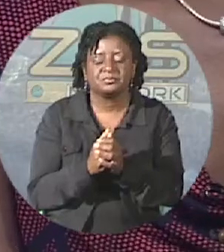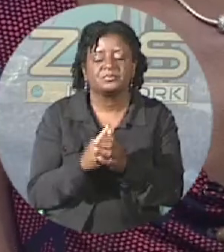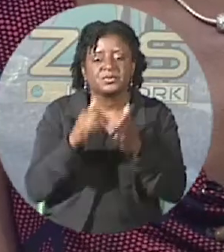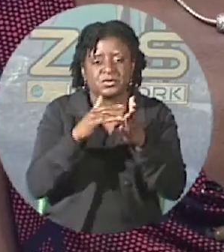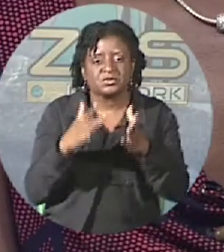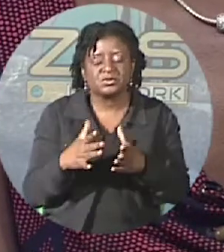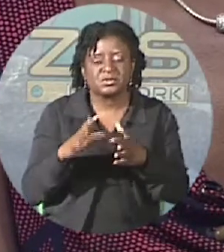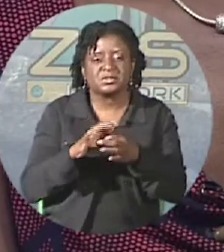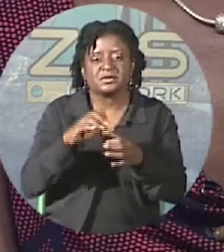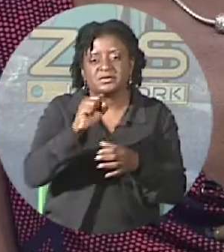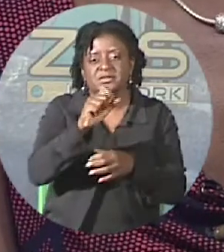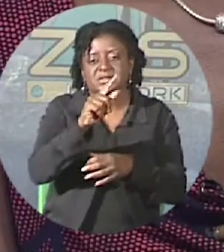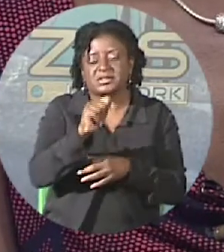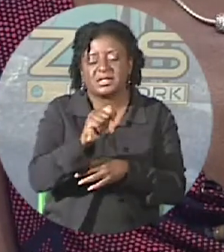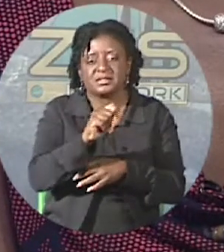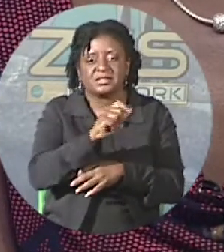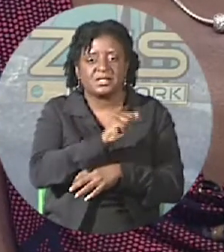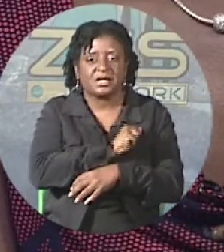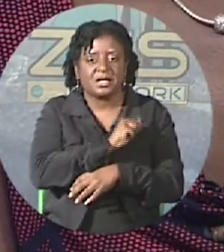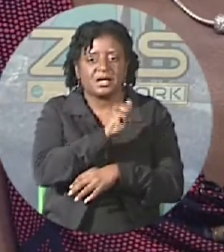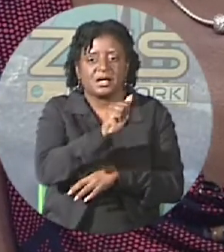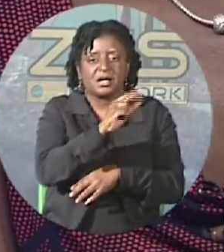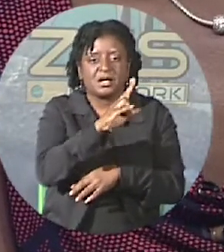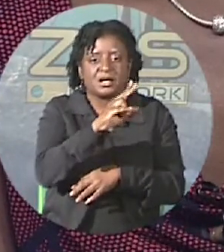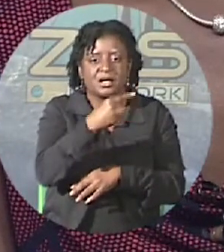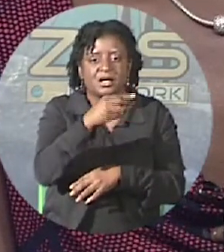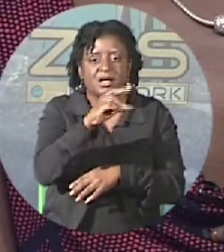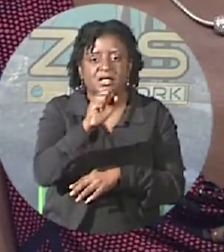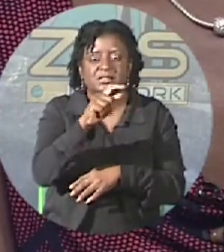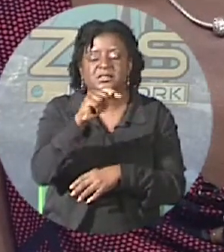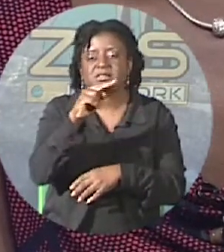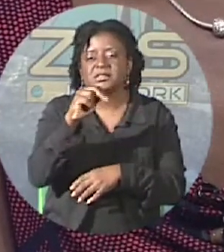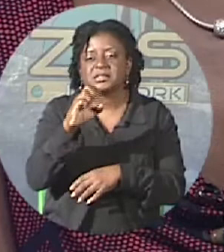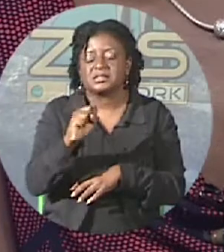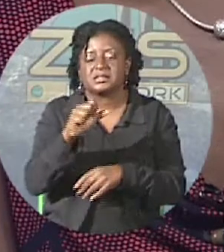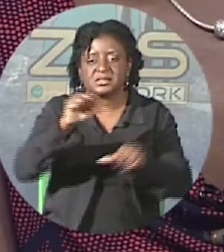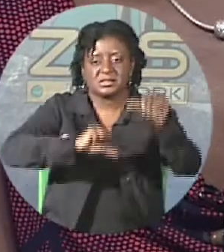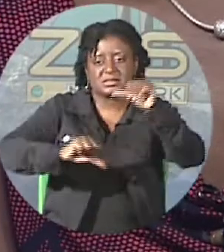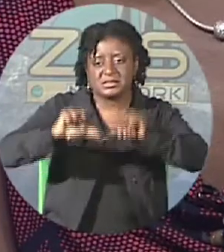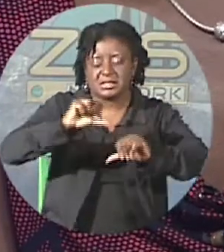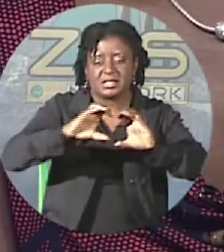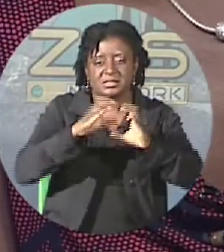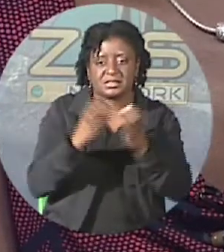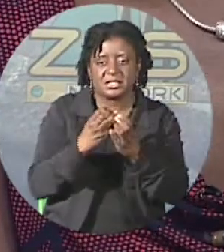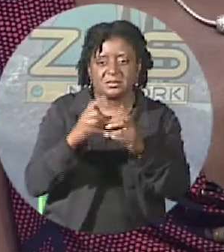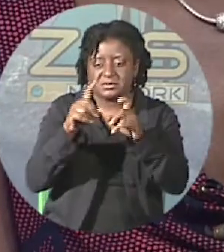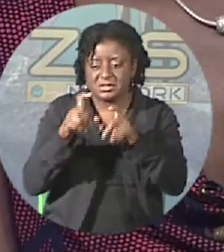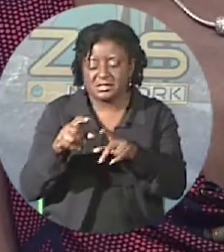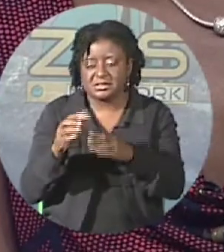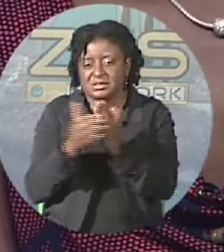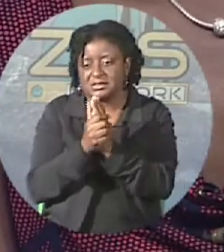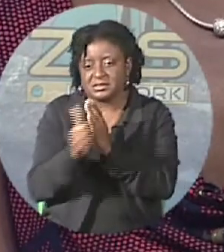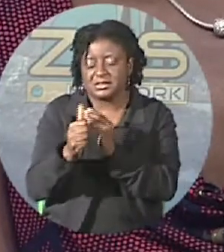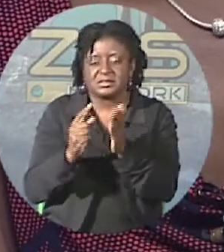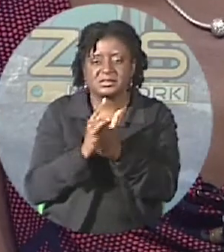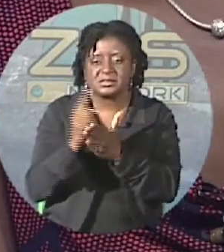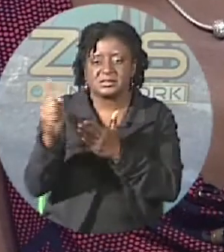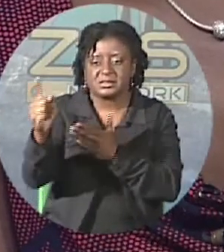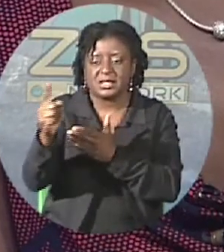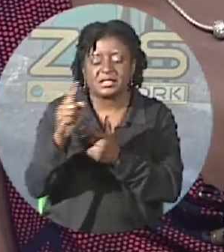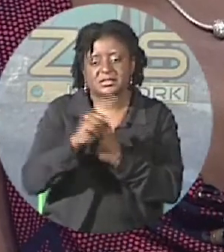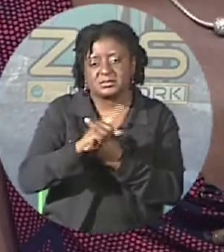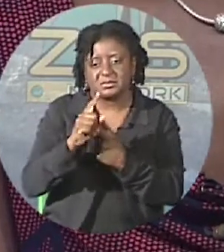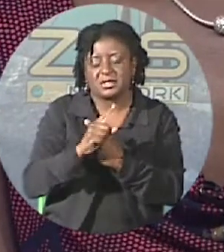Students of the St. Augustine's College Science Club will be putting their skills to the test come next month when they travel abroad to compete in a